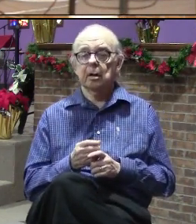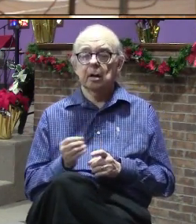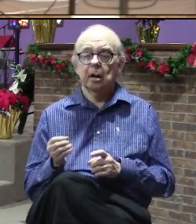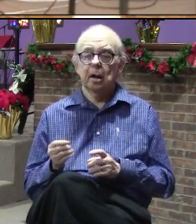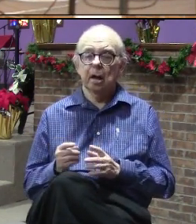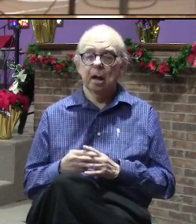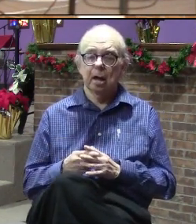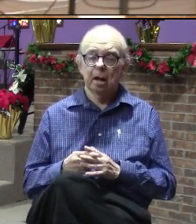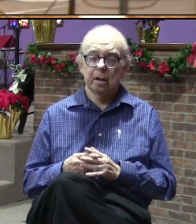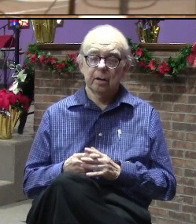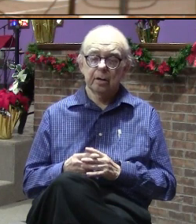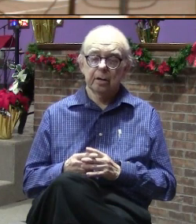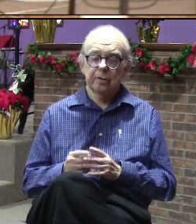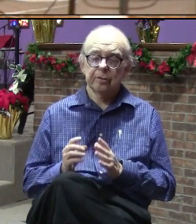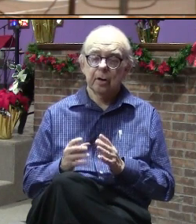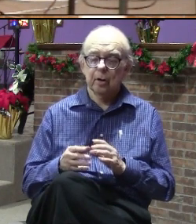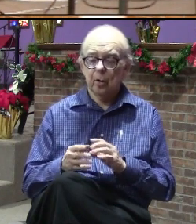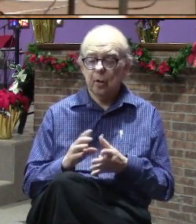start unwrapping this.